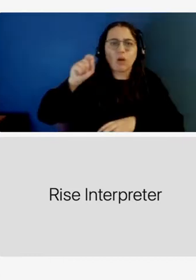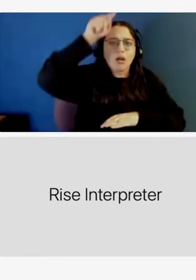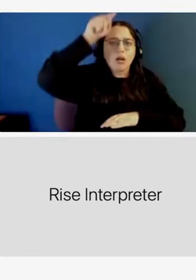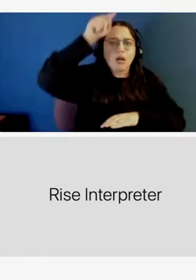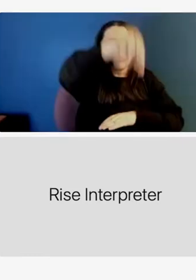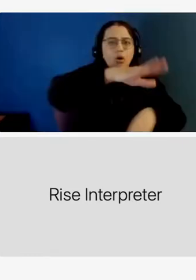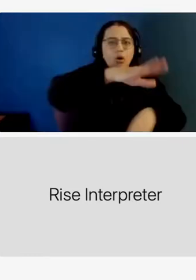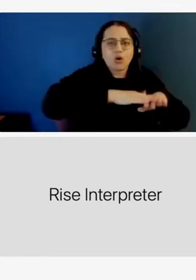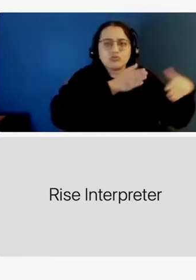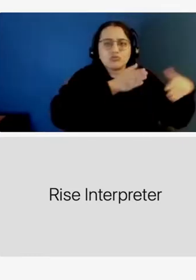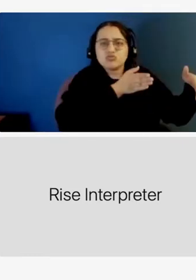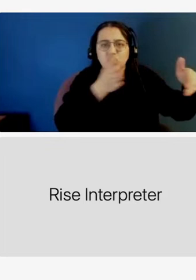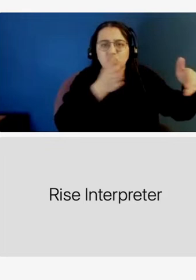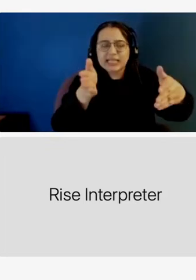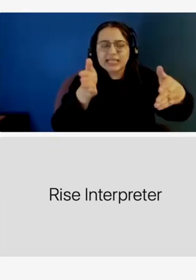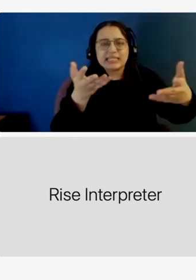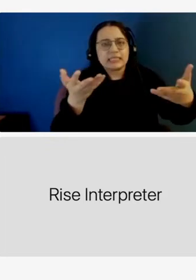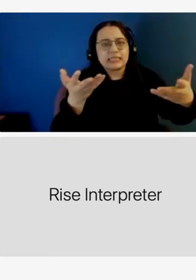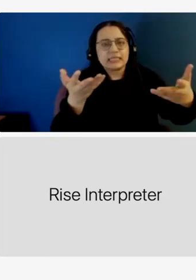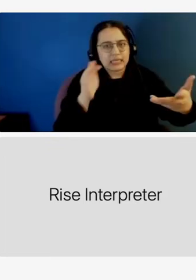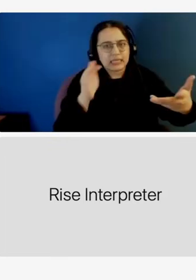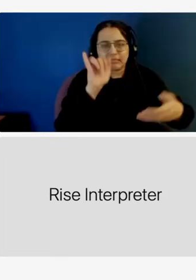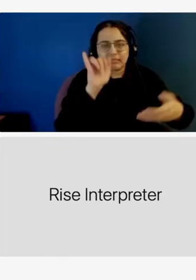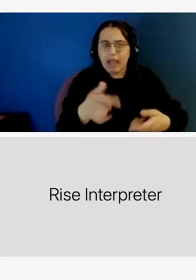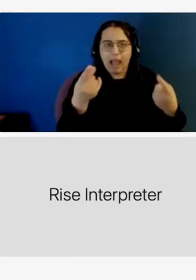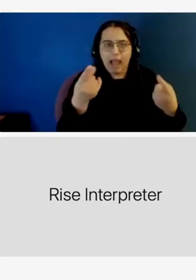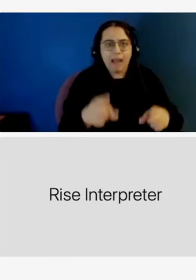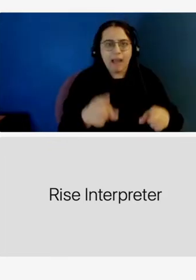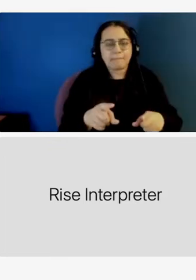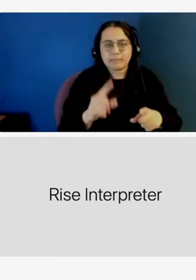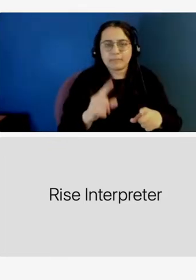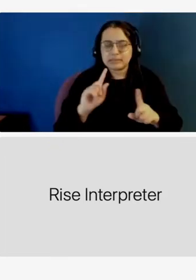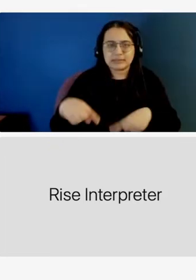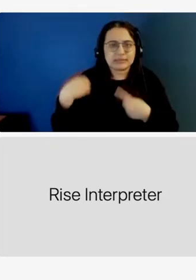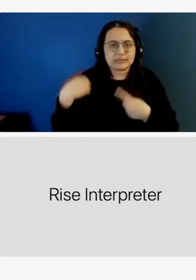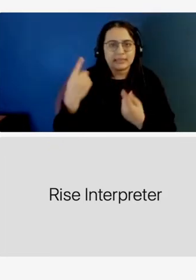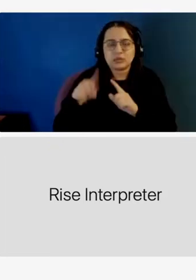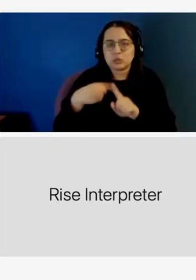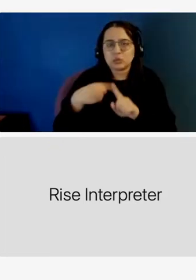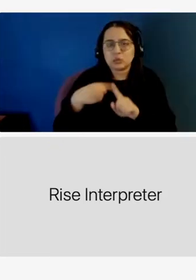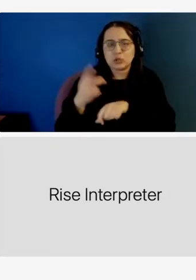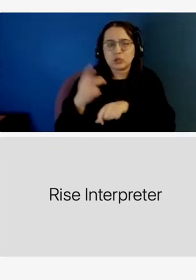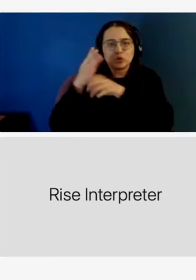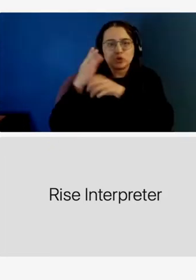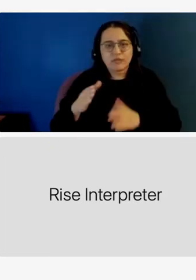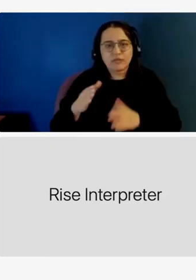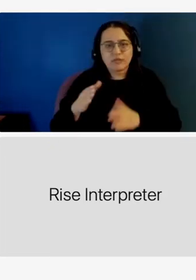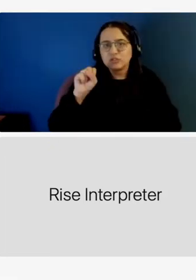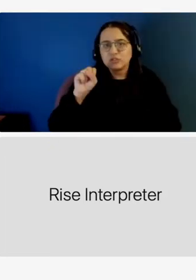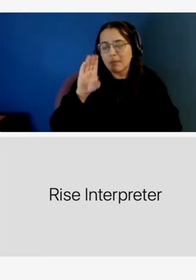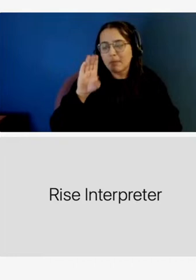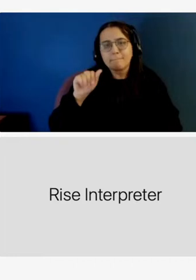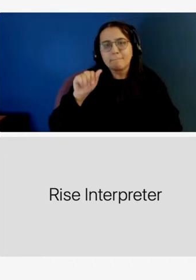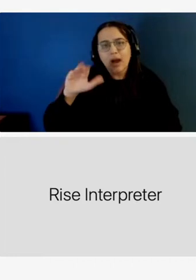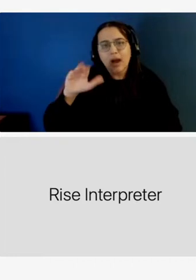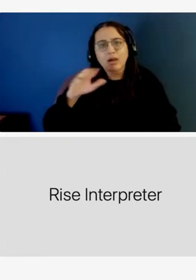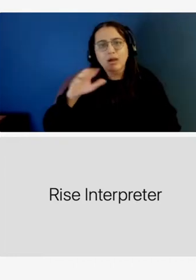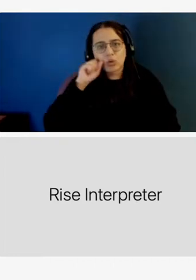that's been happening since when Supervisor Baca was the coach there. Okay,